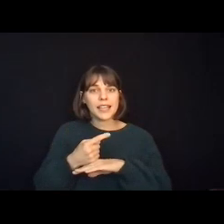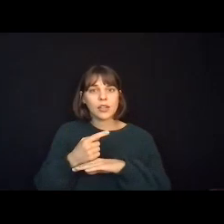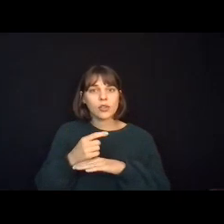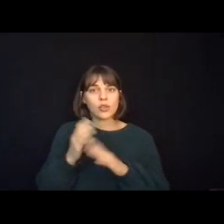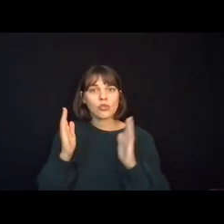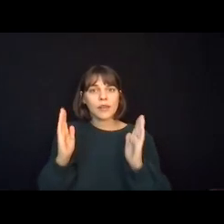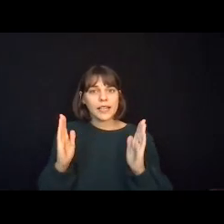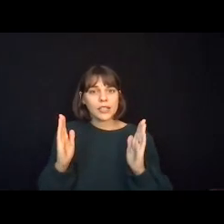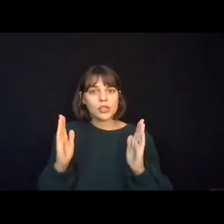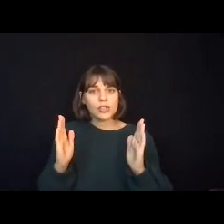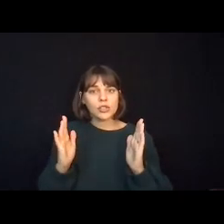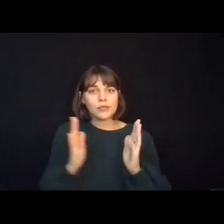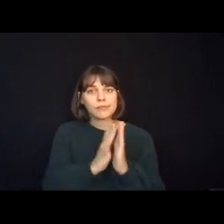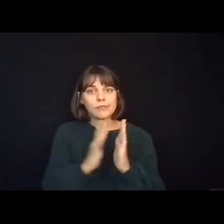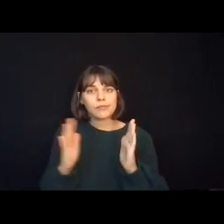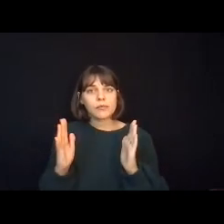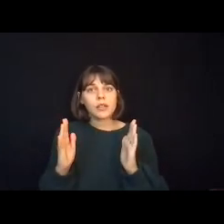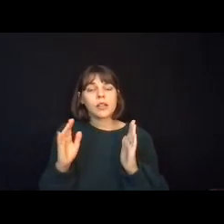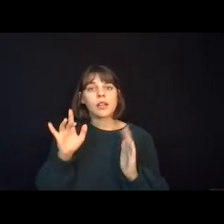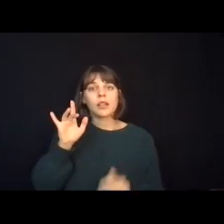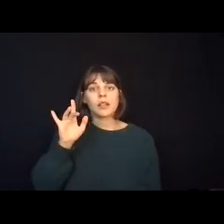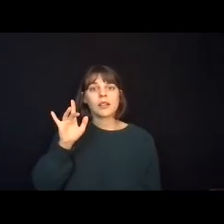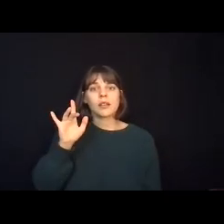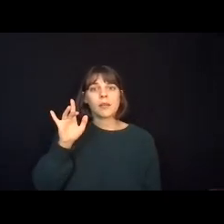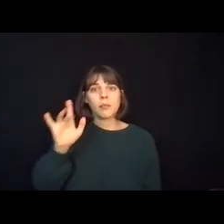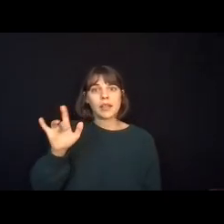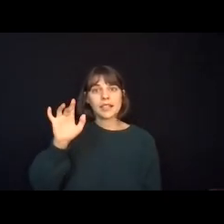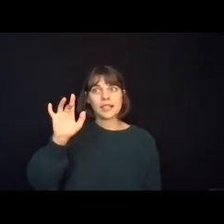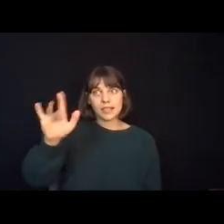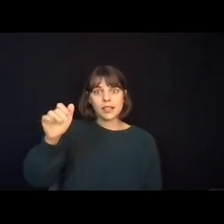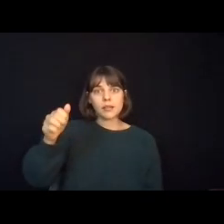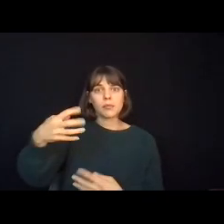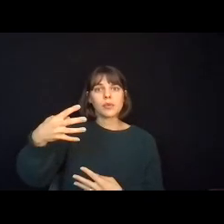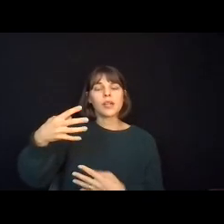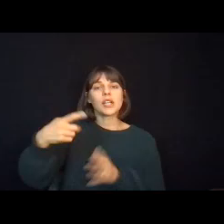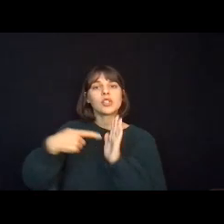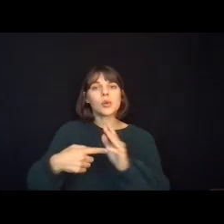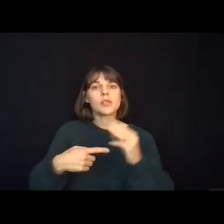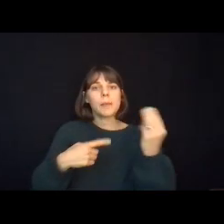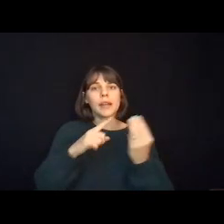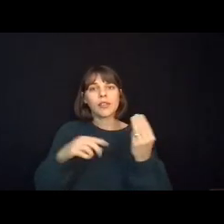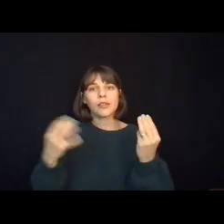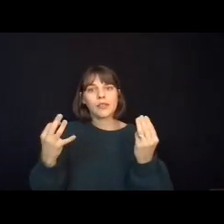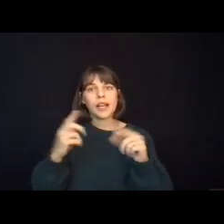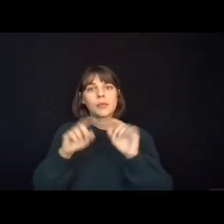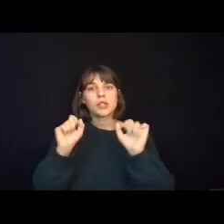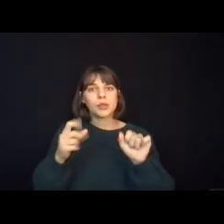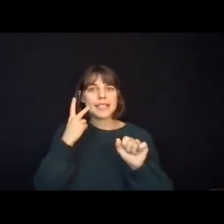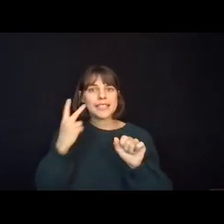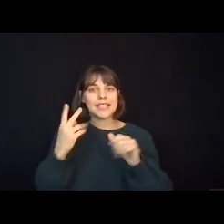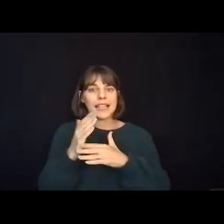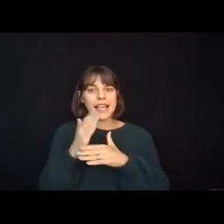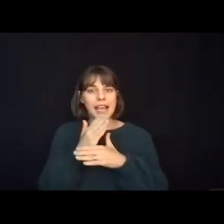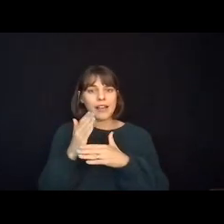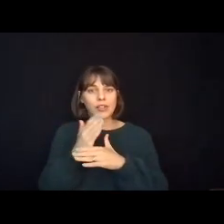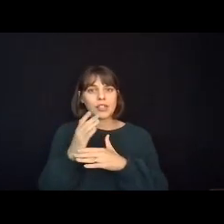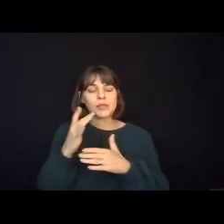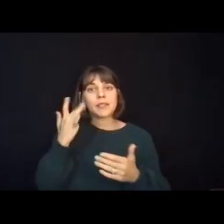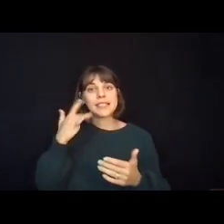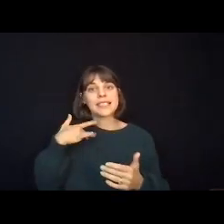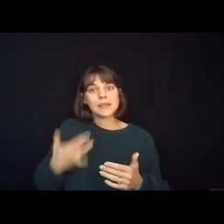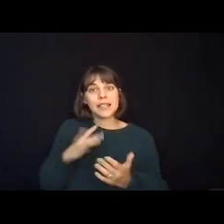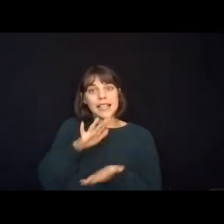up top. In this case, we are, I think, showing Monday and Friday, but you can take that out and see how that affects the averages as well, as we tend to have higher capacity in the middle of the